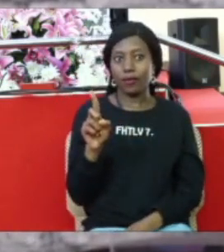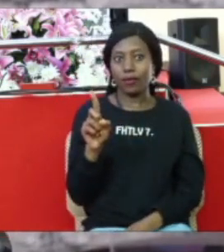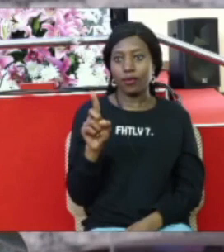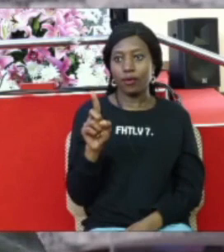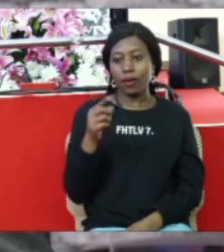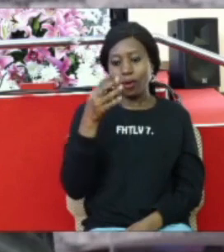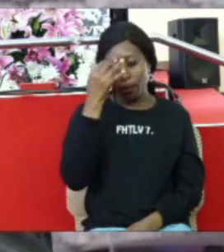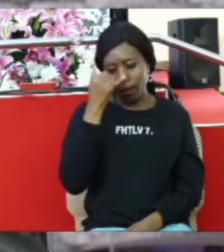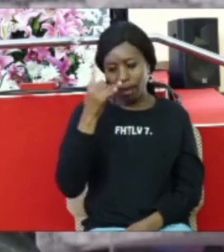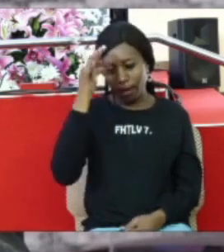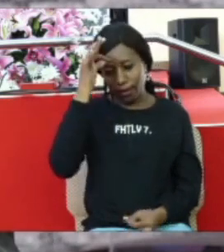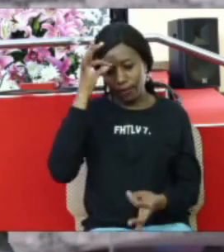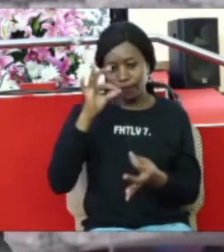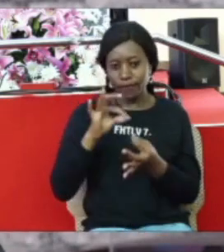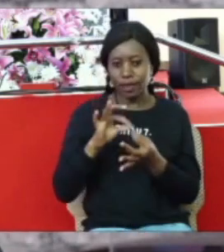impossible,